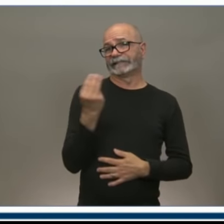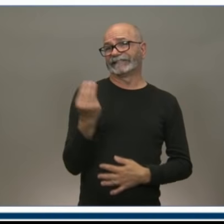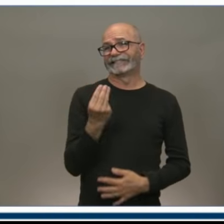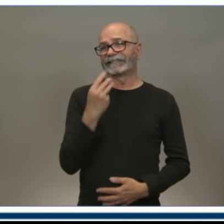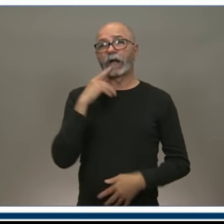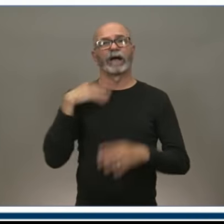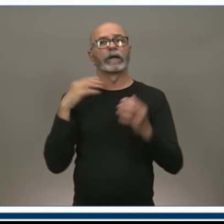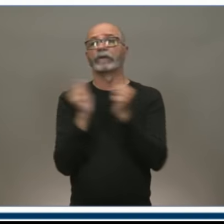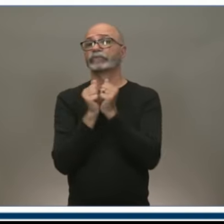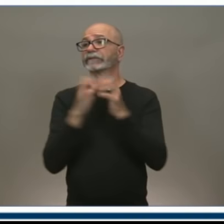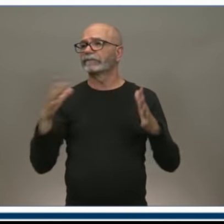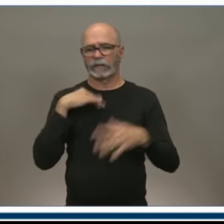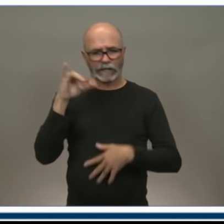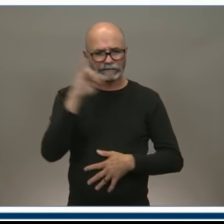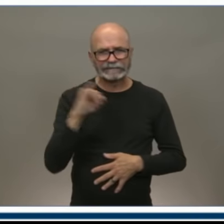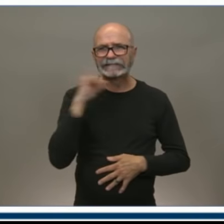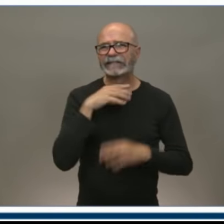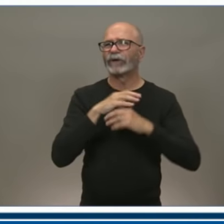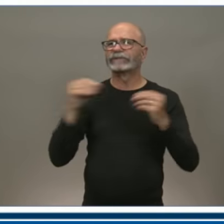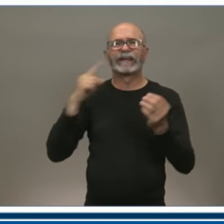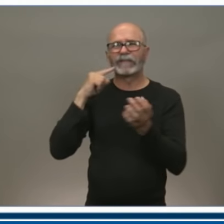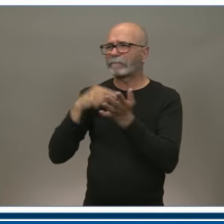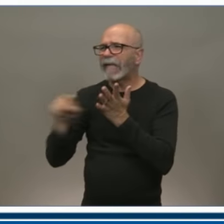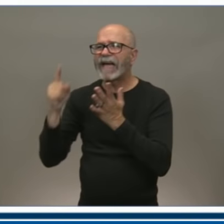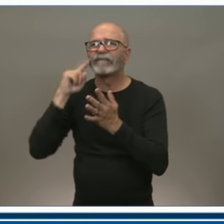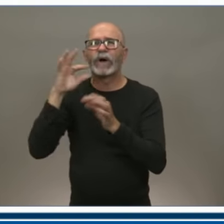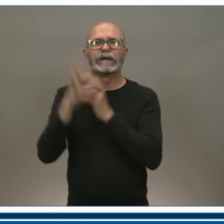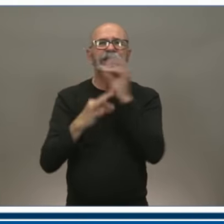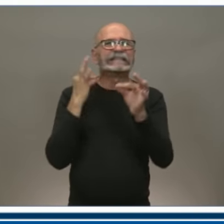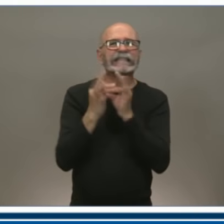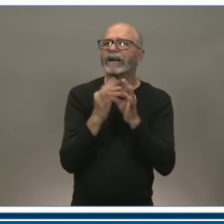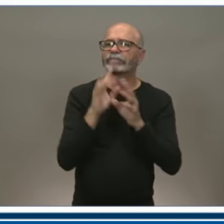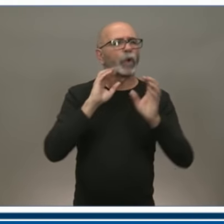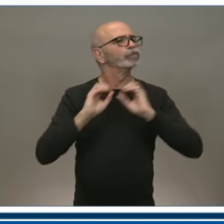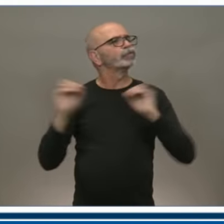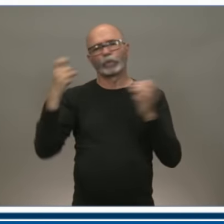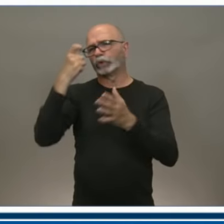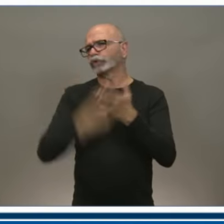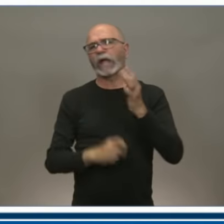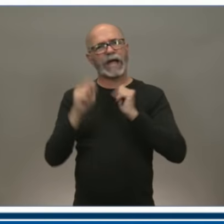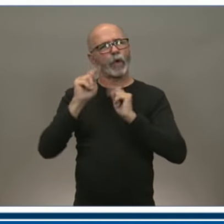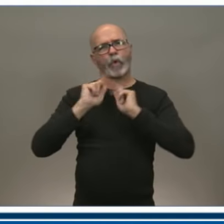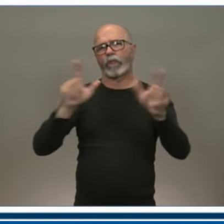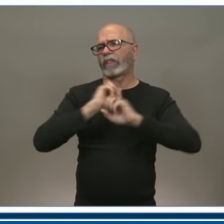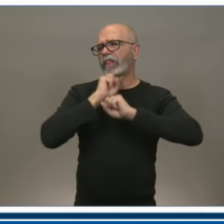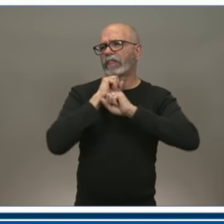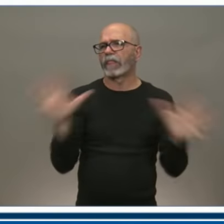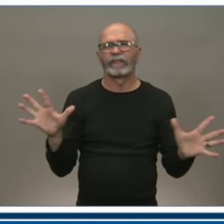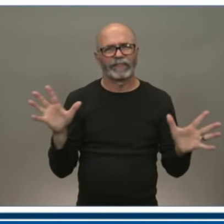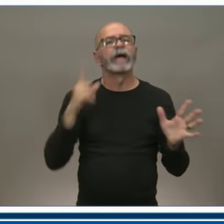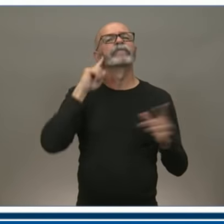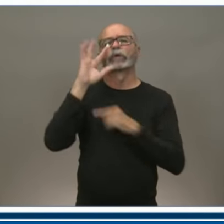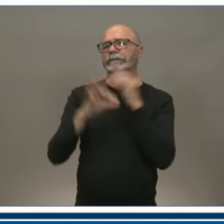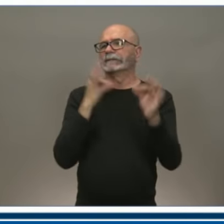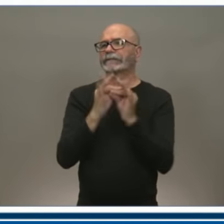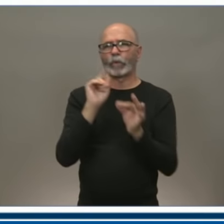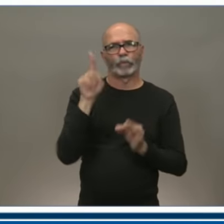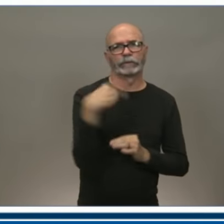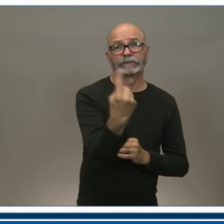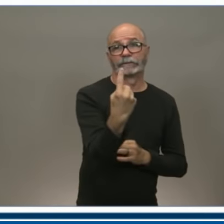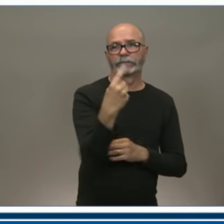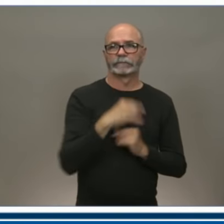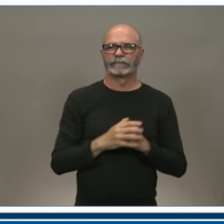wondering if you could speak more about that and how has this been a barrier so far? So it was an issue it came